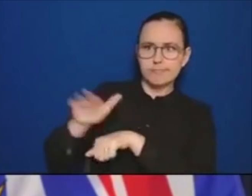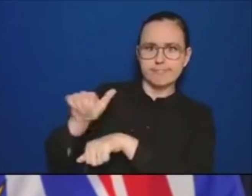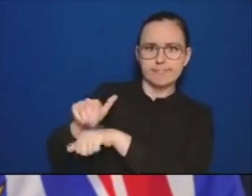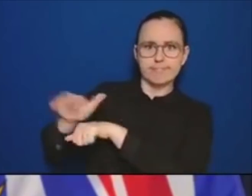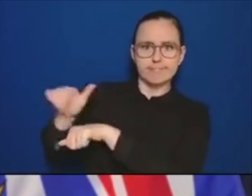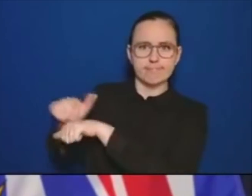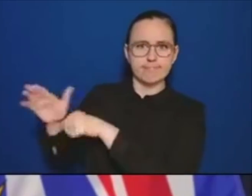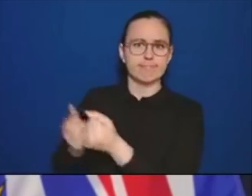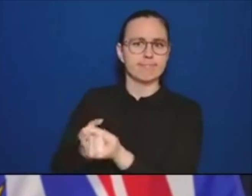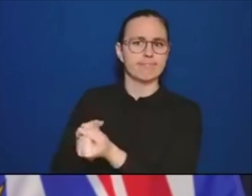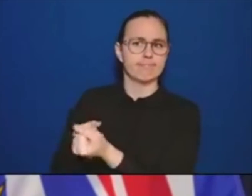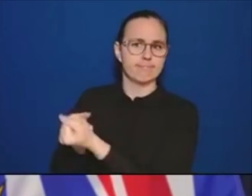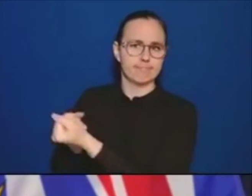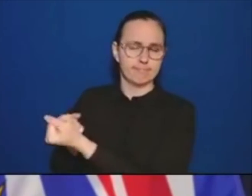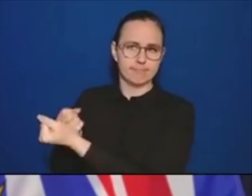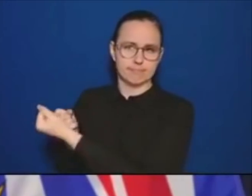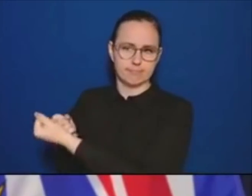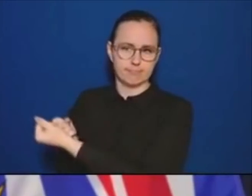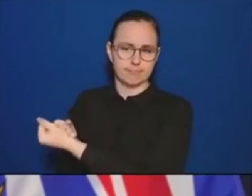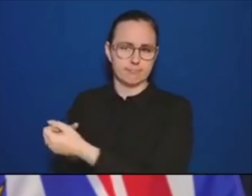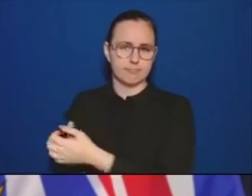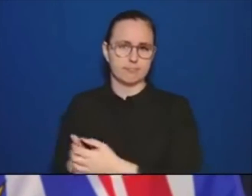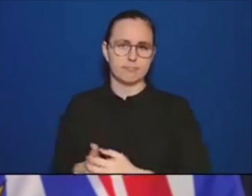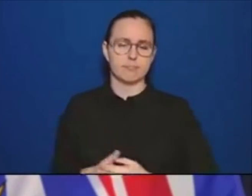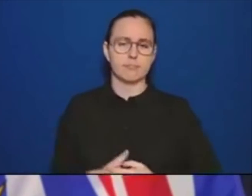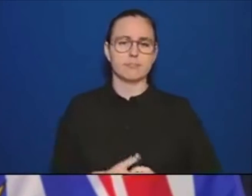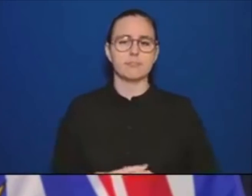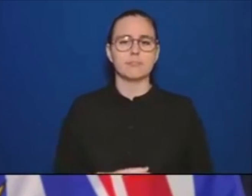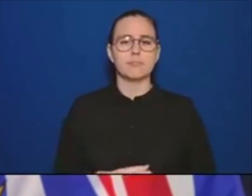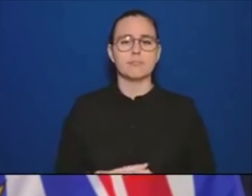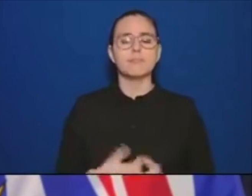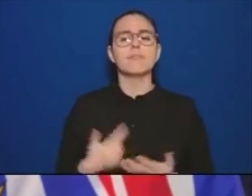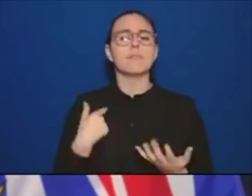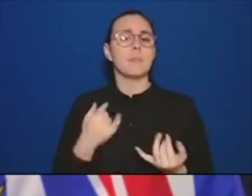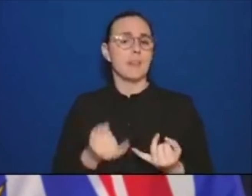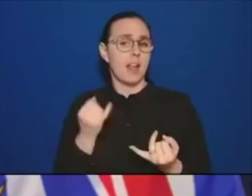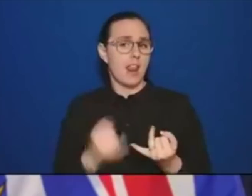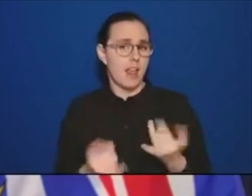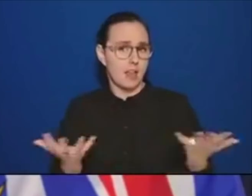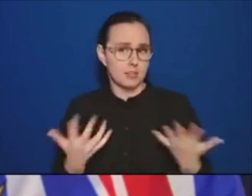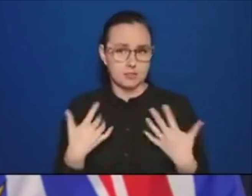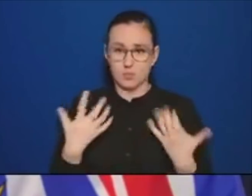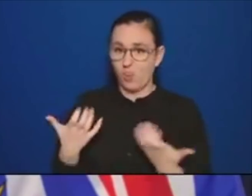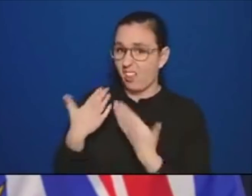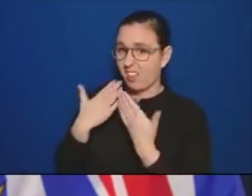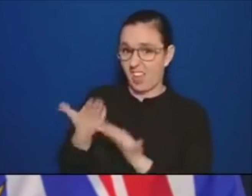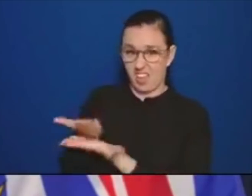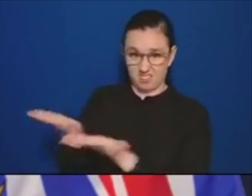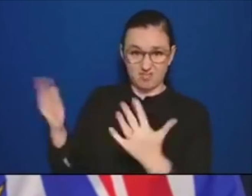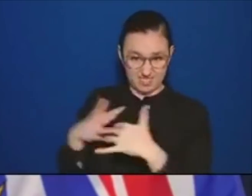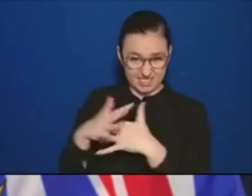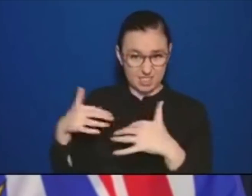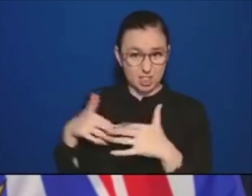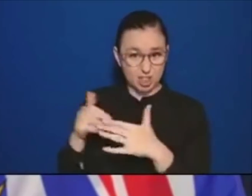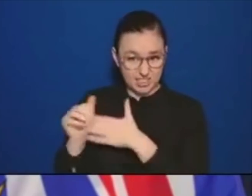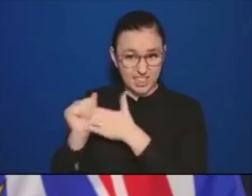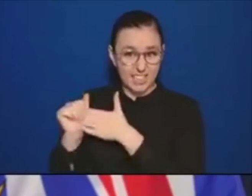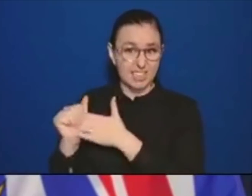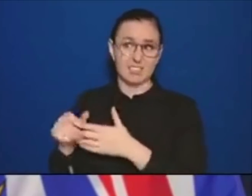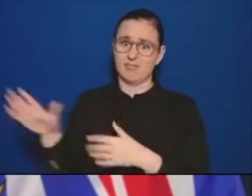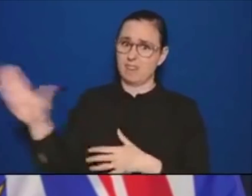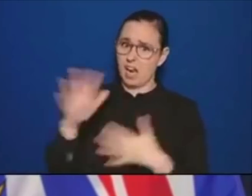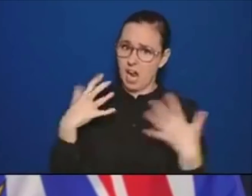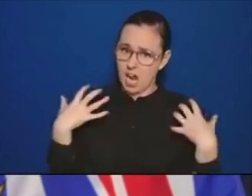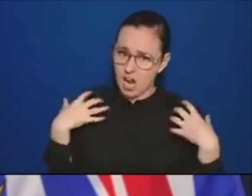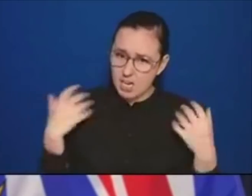I want to end by thanking the First Nation leaders throughout British Columbia for their courage, their compassion, and their patience